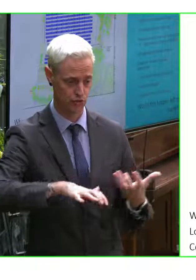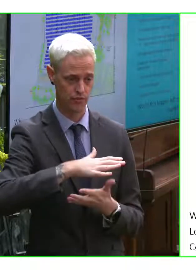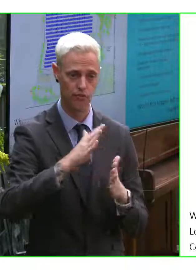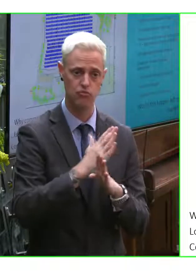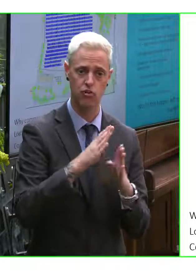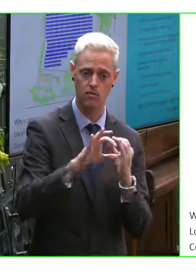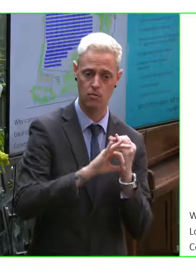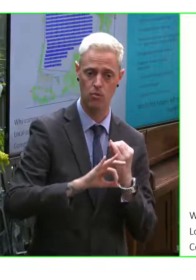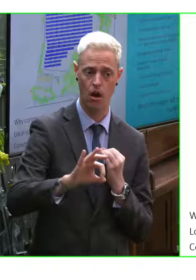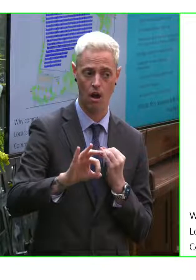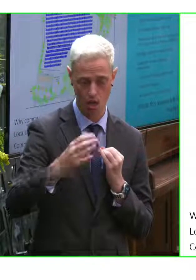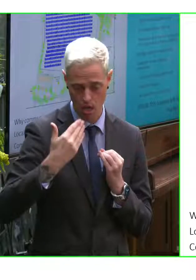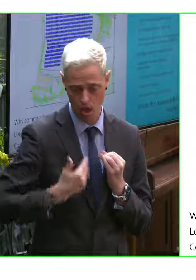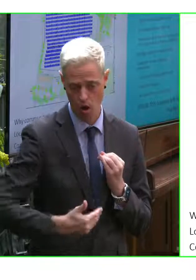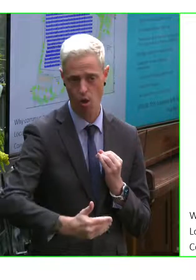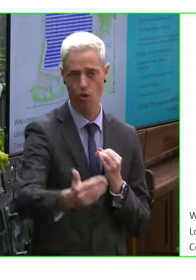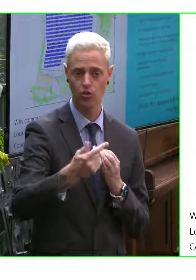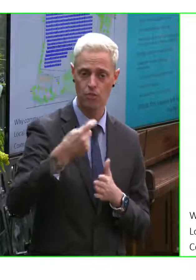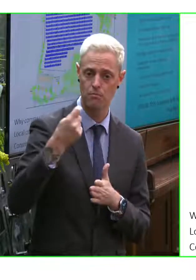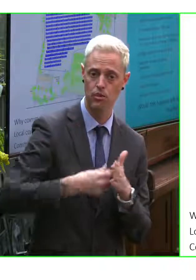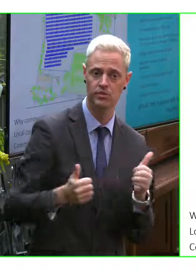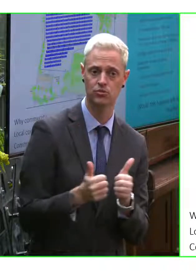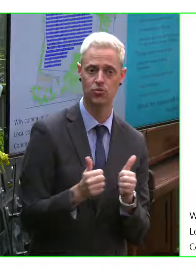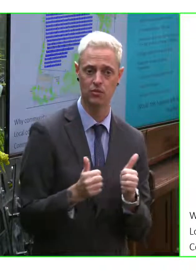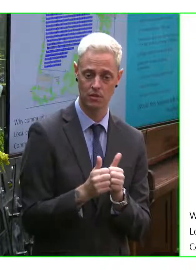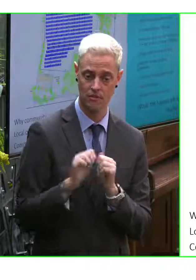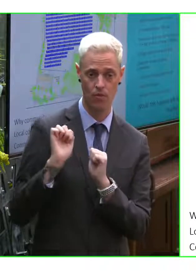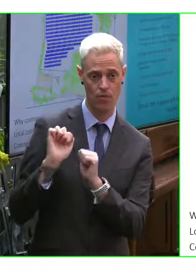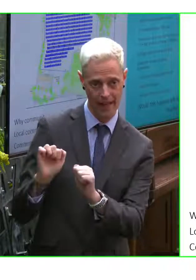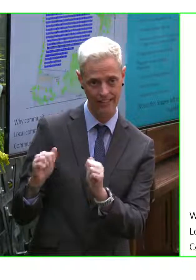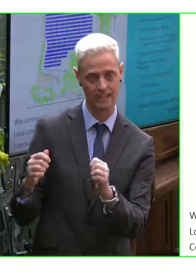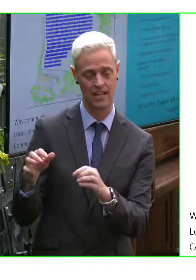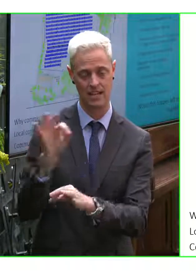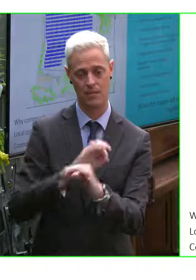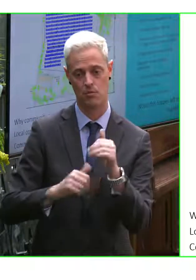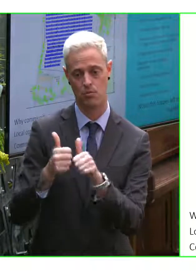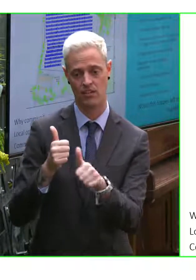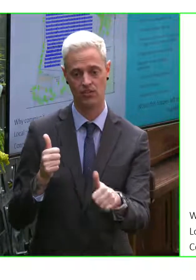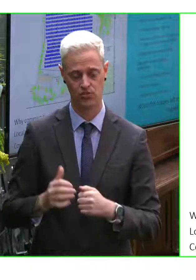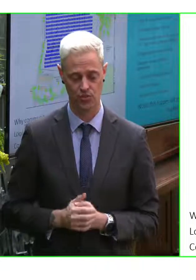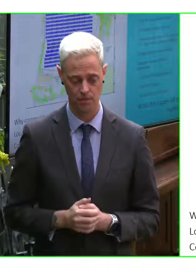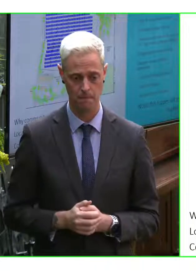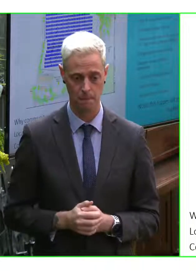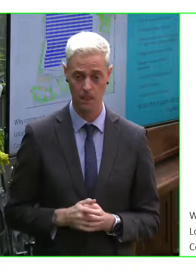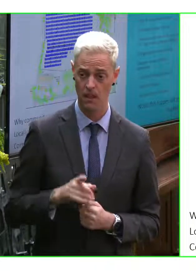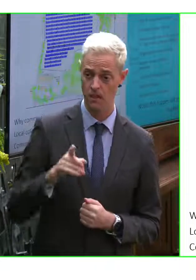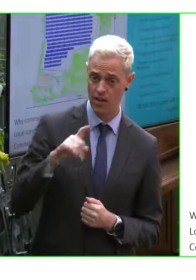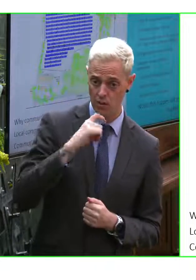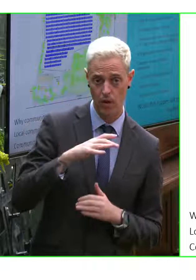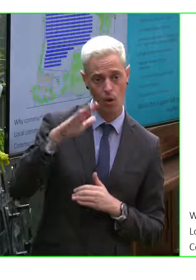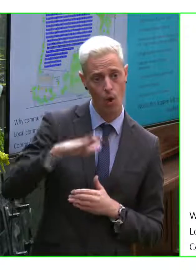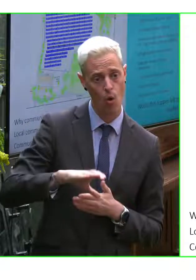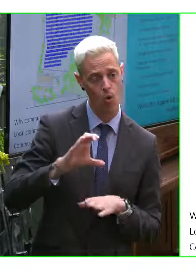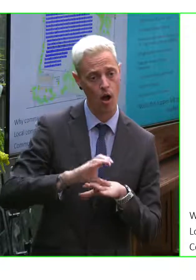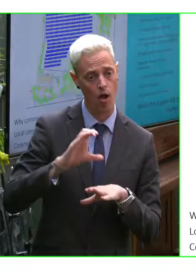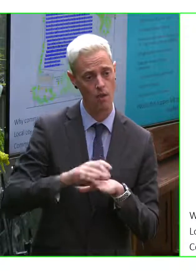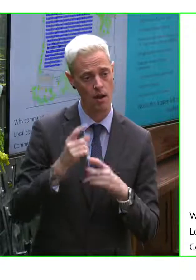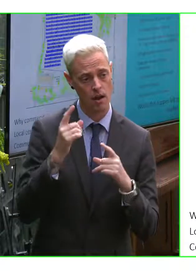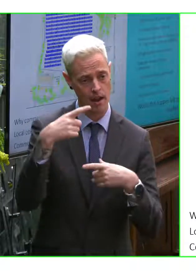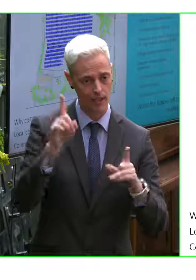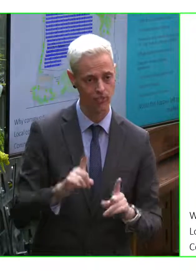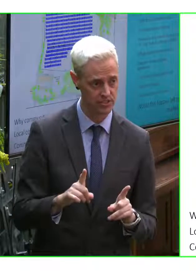wire, a long-term power purchase agreement for that chemical factory. The chemical factory is going to have low carbon electricity,